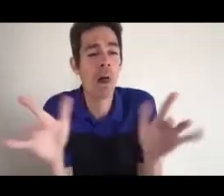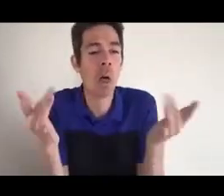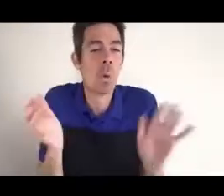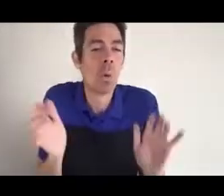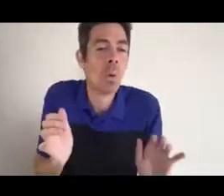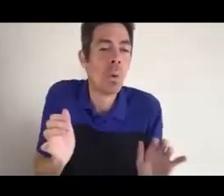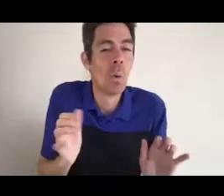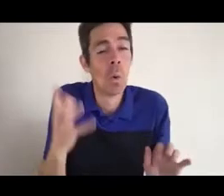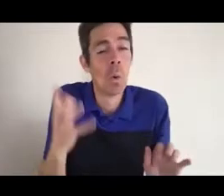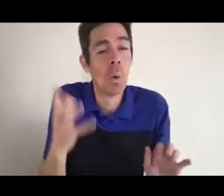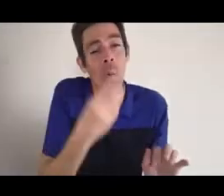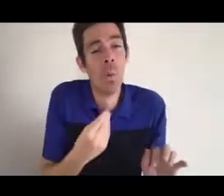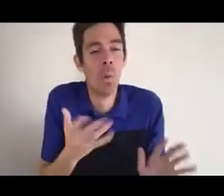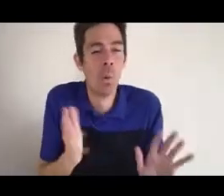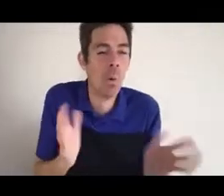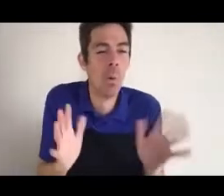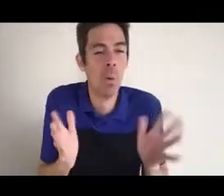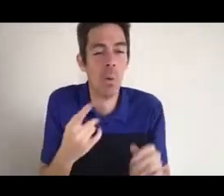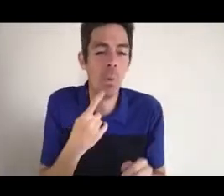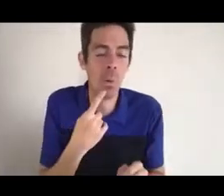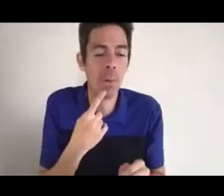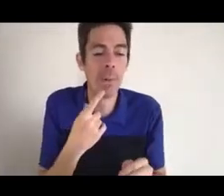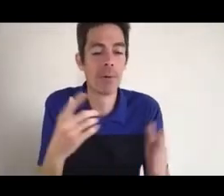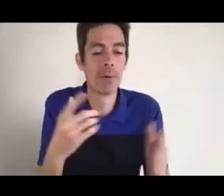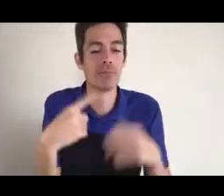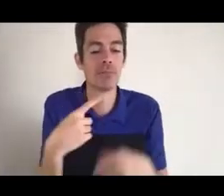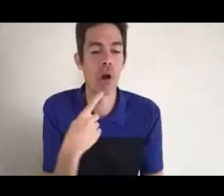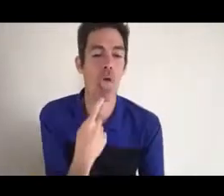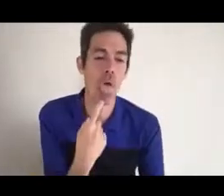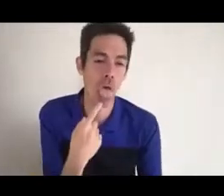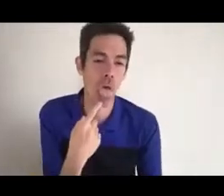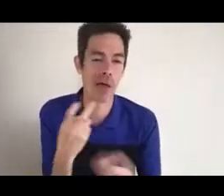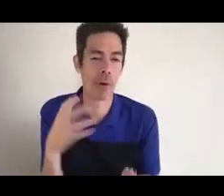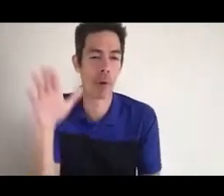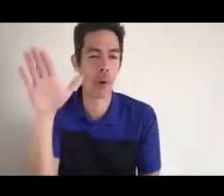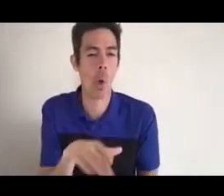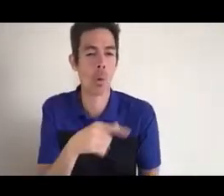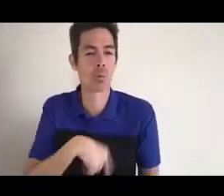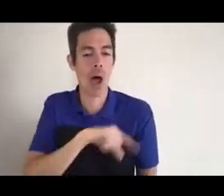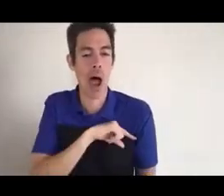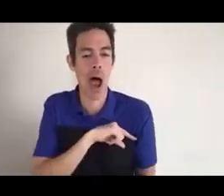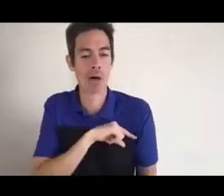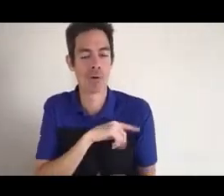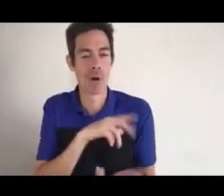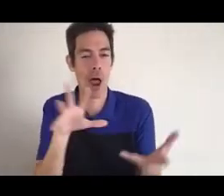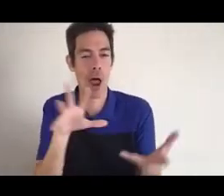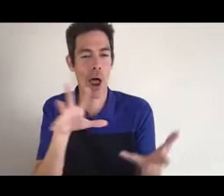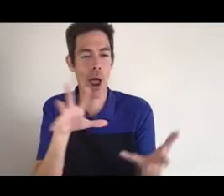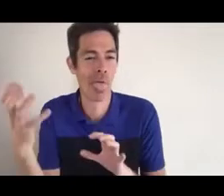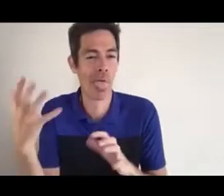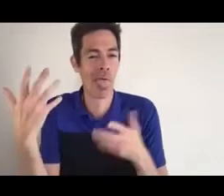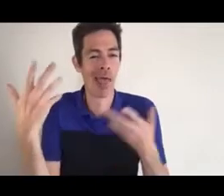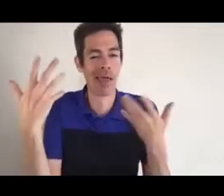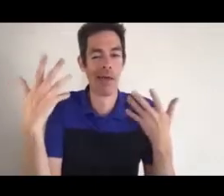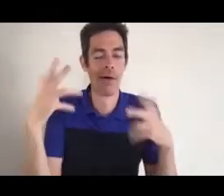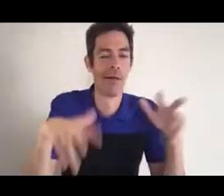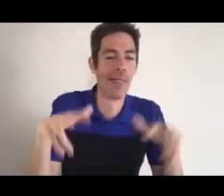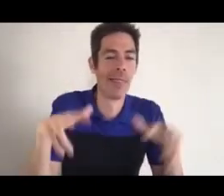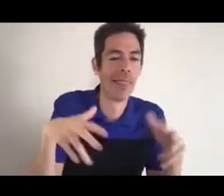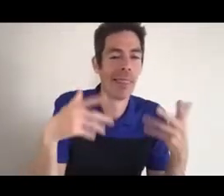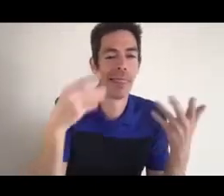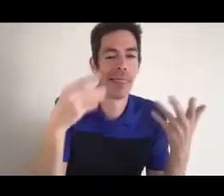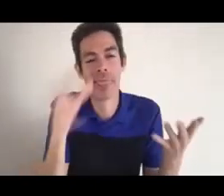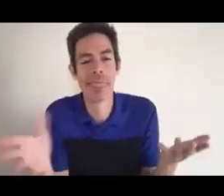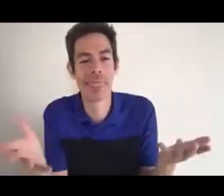for fast. You can use that for small, pretty, light. This tongue out face